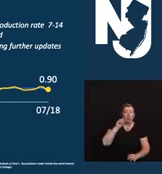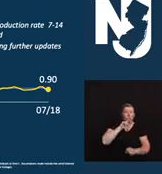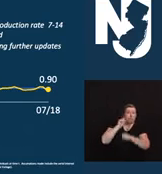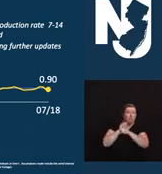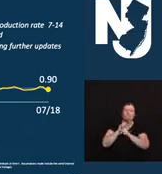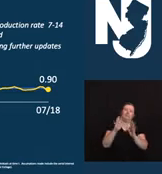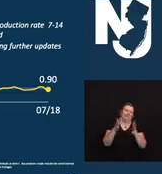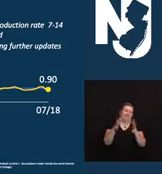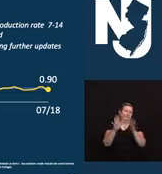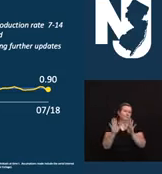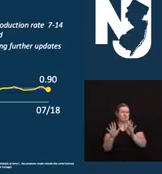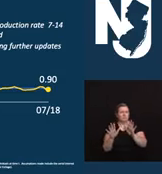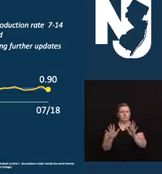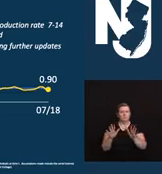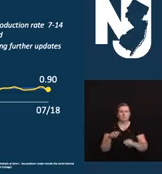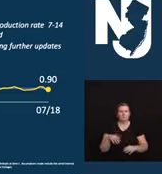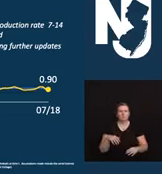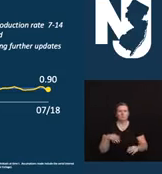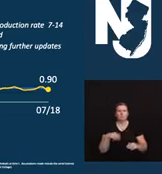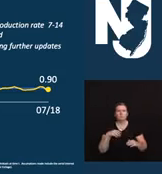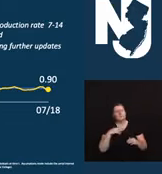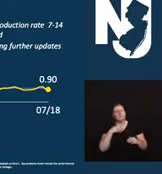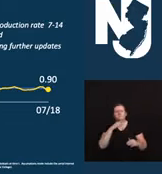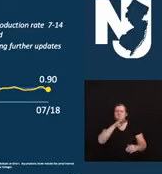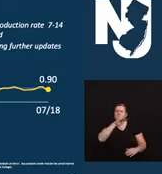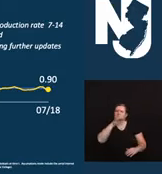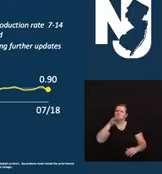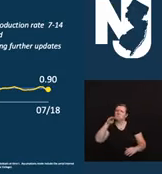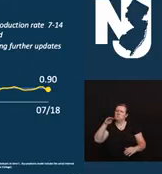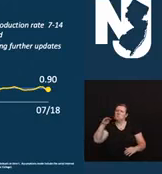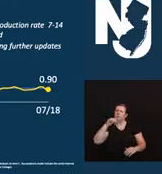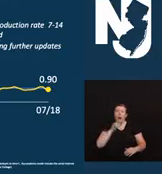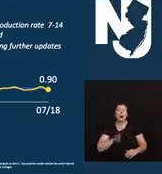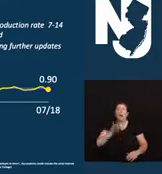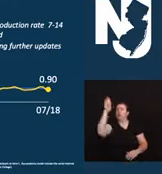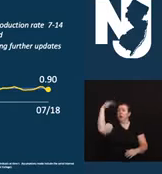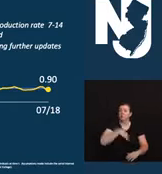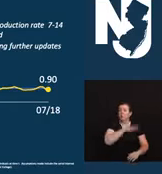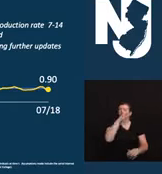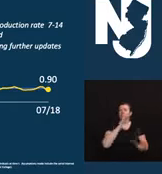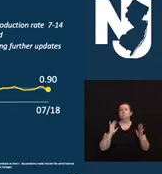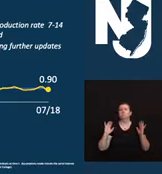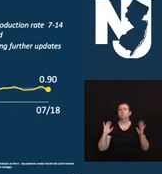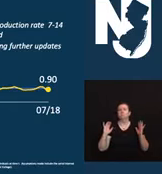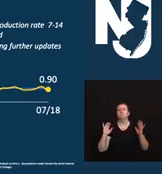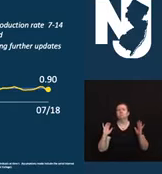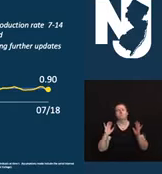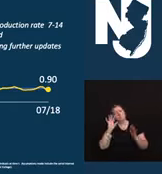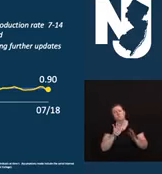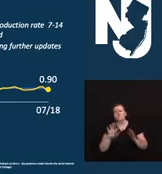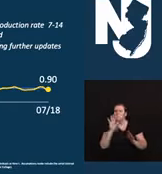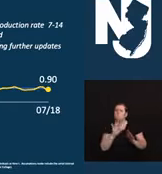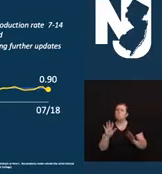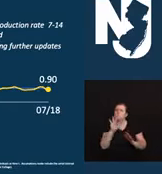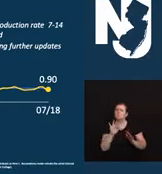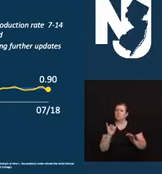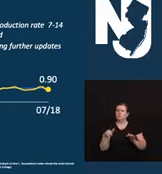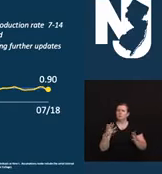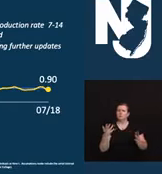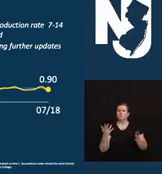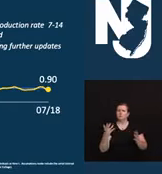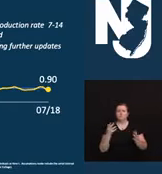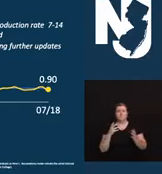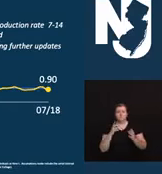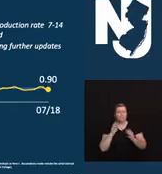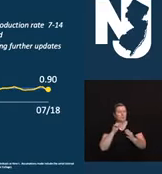where it's been. We wouldn't put the number up there if we didn't think that was approximately correct, but I'm going to use the word approximate today just because